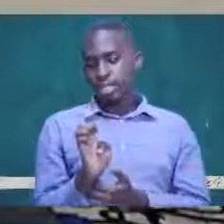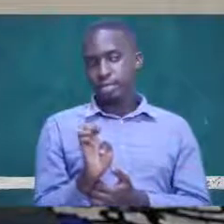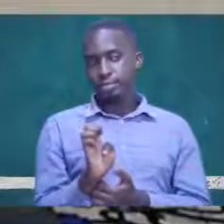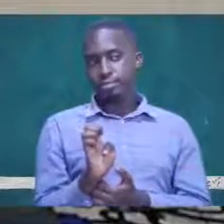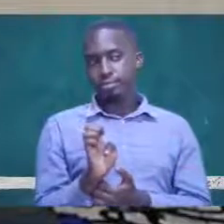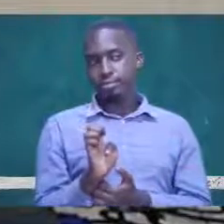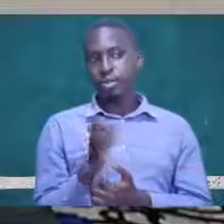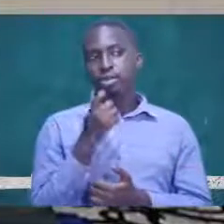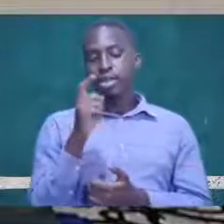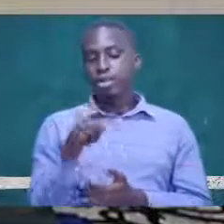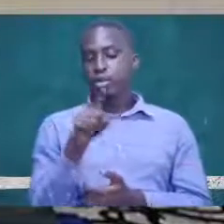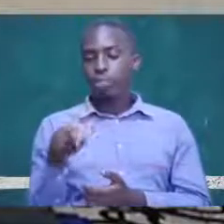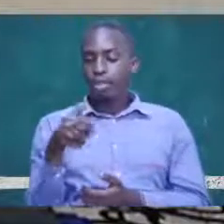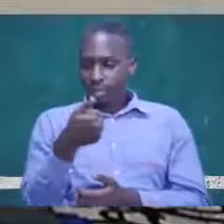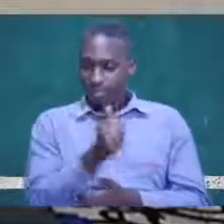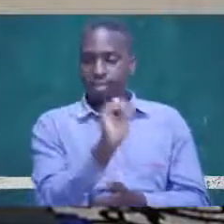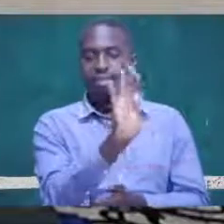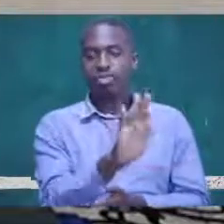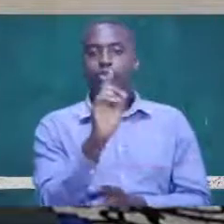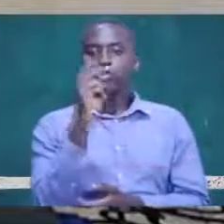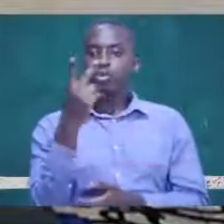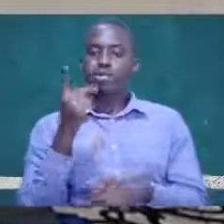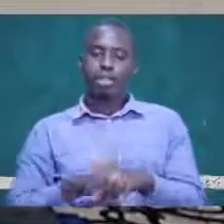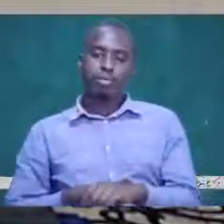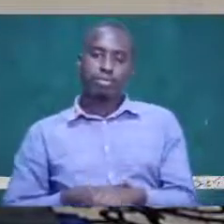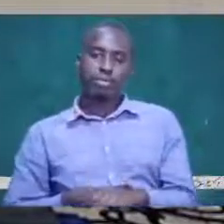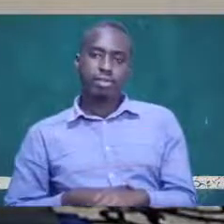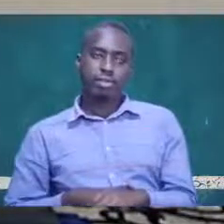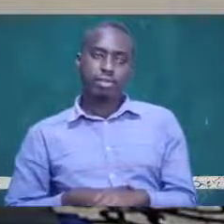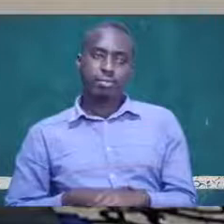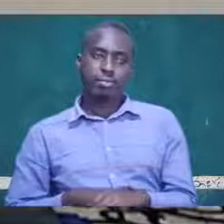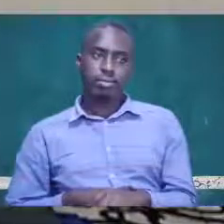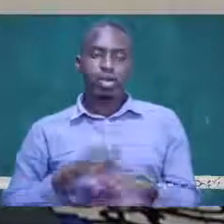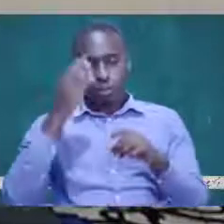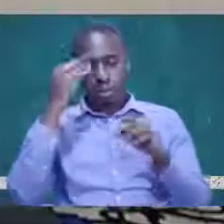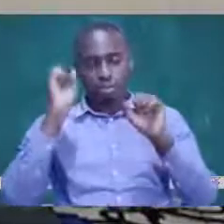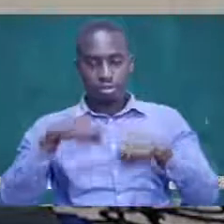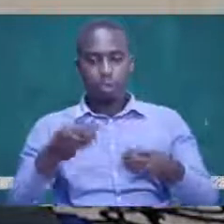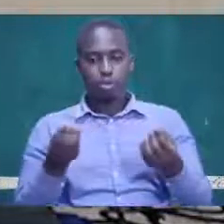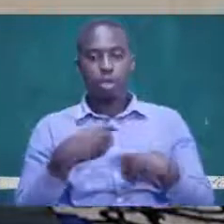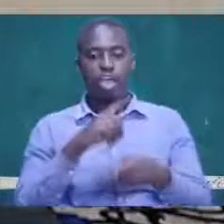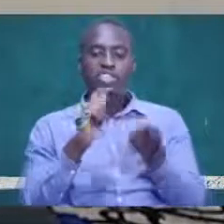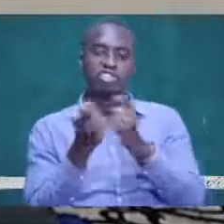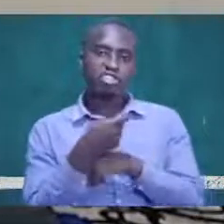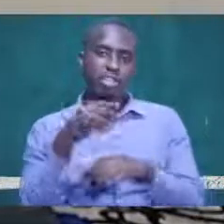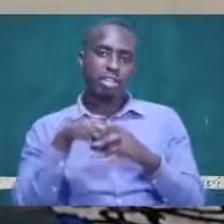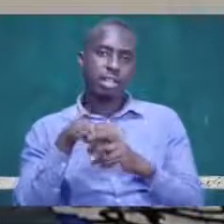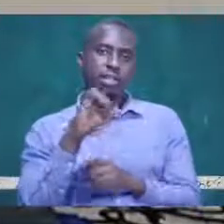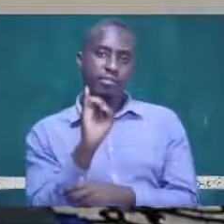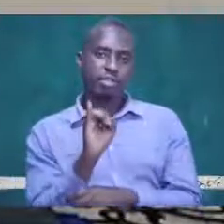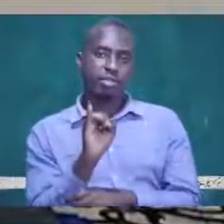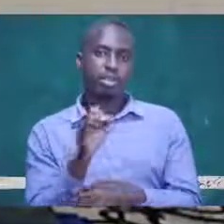expenditure multiplied itself 2 times to give a final change in investment, which